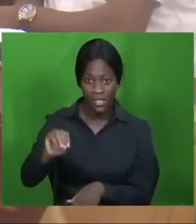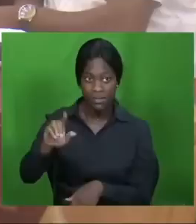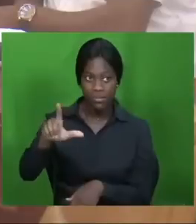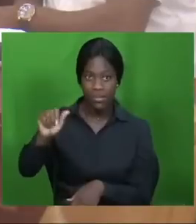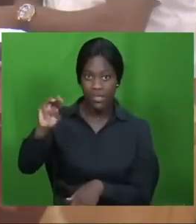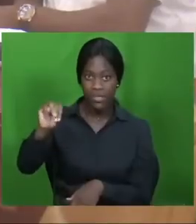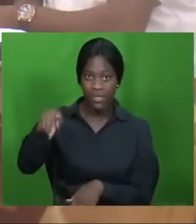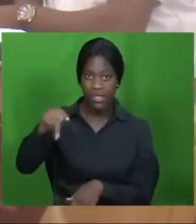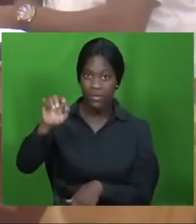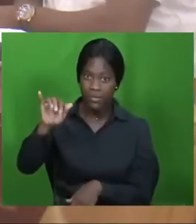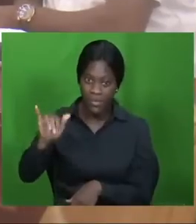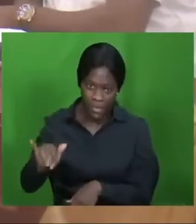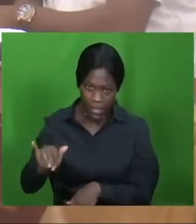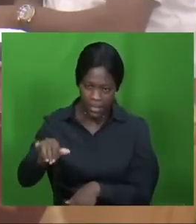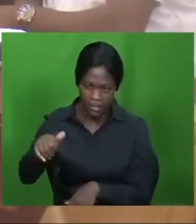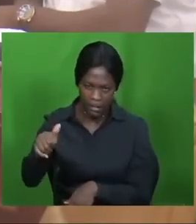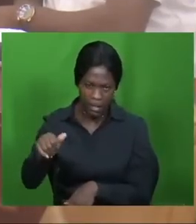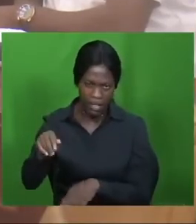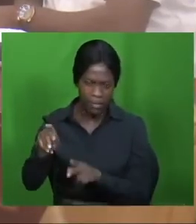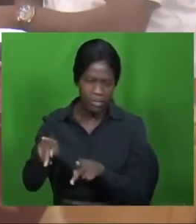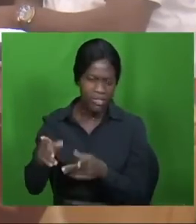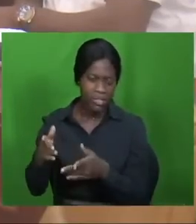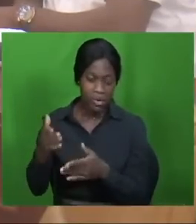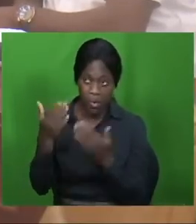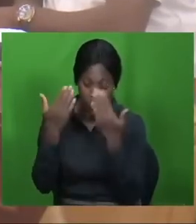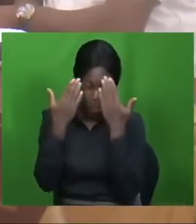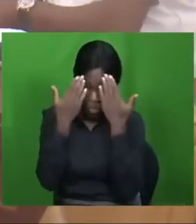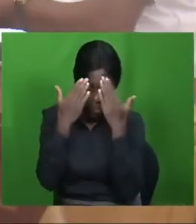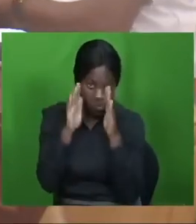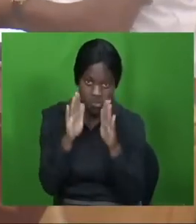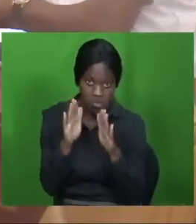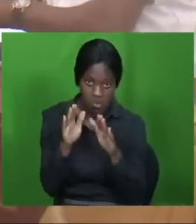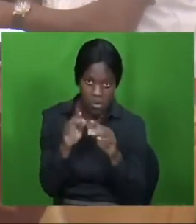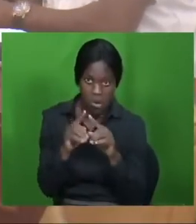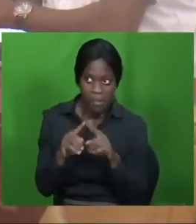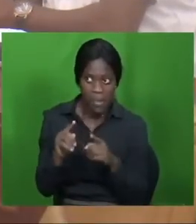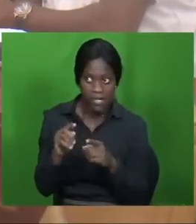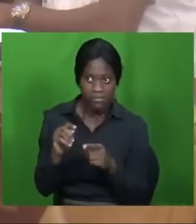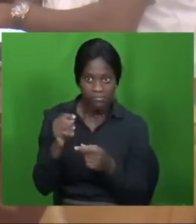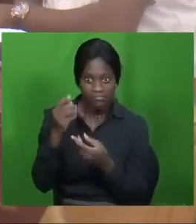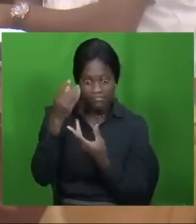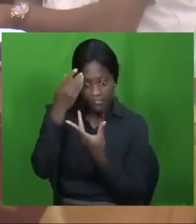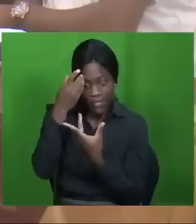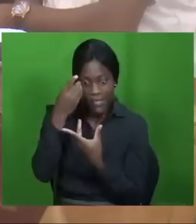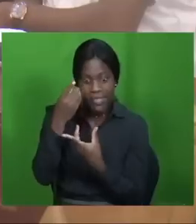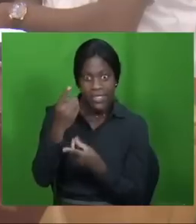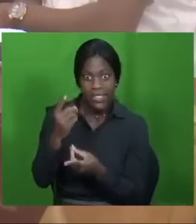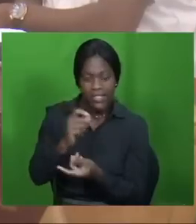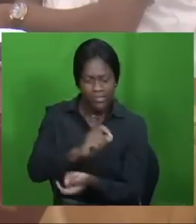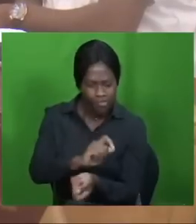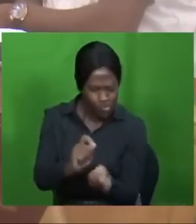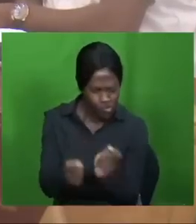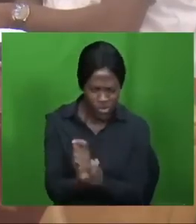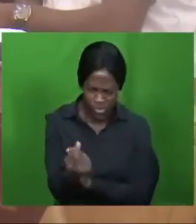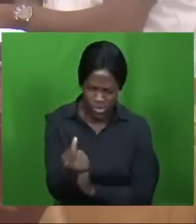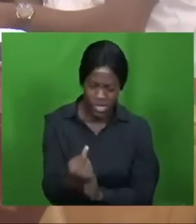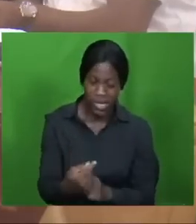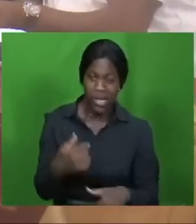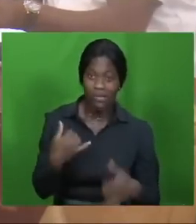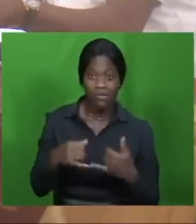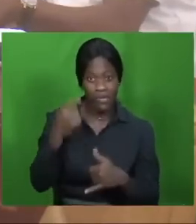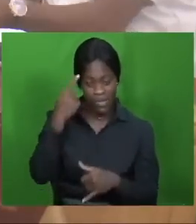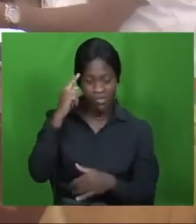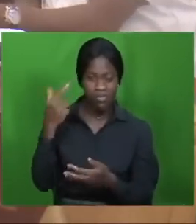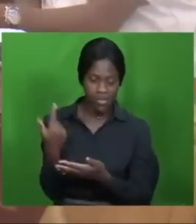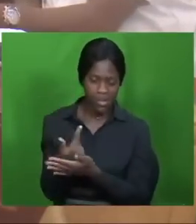those who haven't come to Ghana before, or we haven't known them before, but they decided to switch nationality to play for Ghana. I think it's commendable, and we are